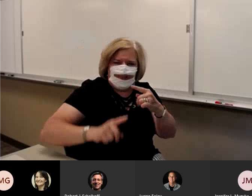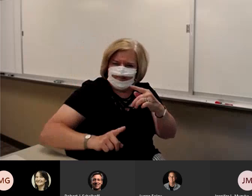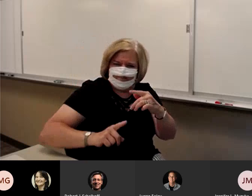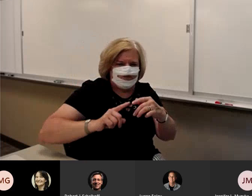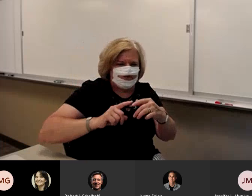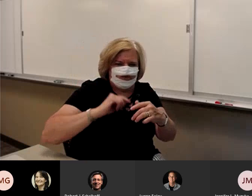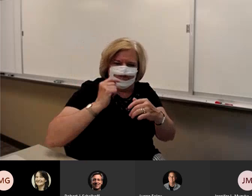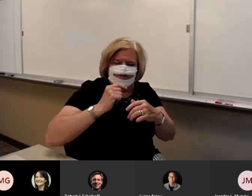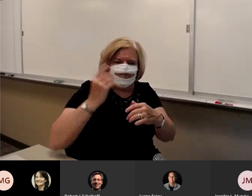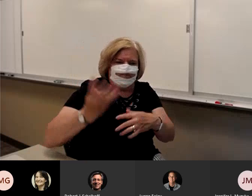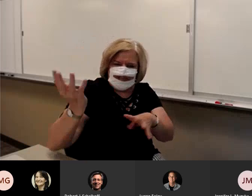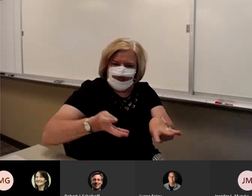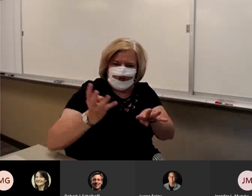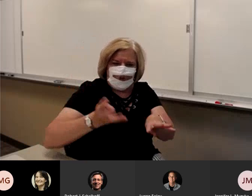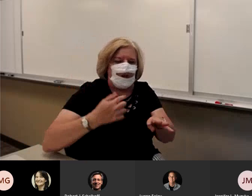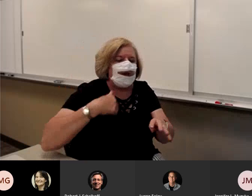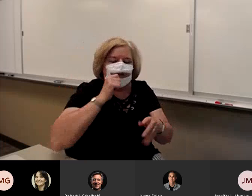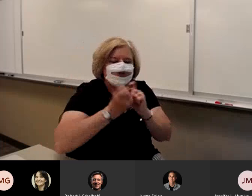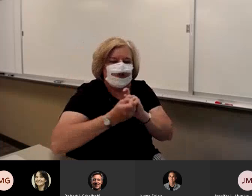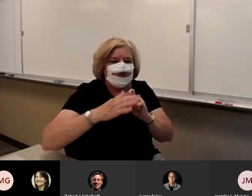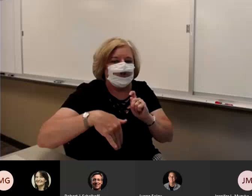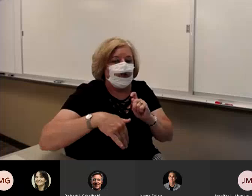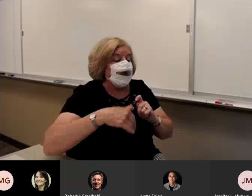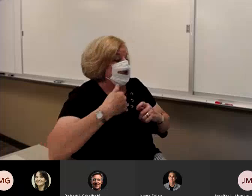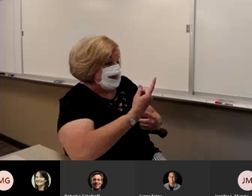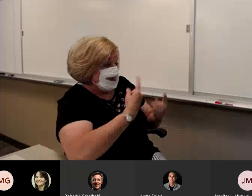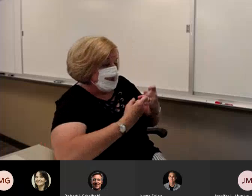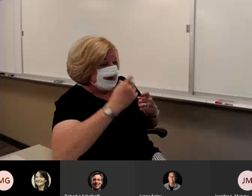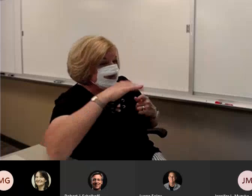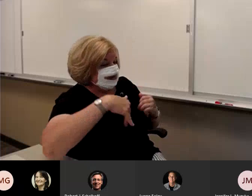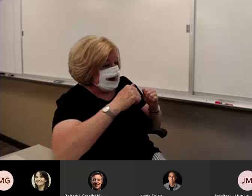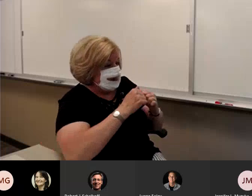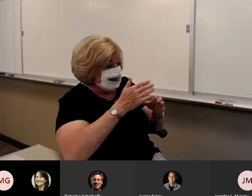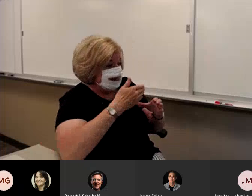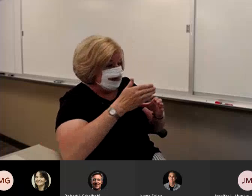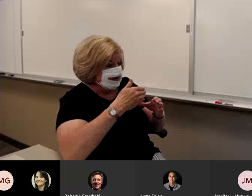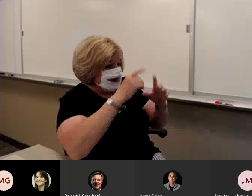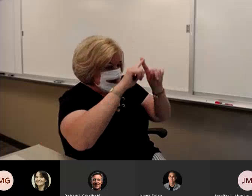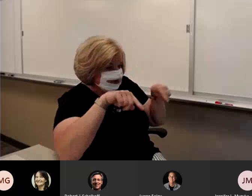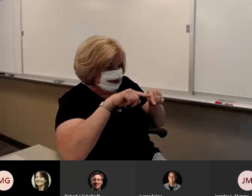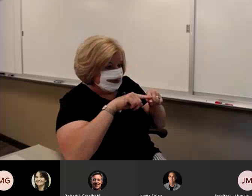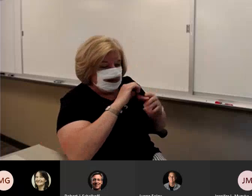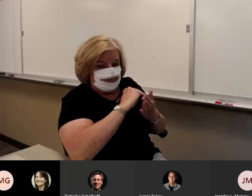that. Does anybody have any questions with the screen sharing?